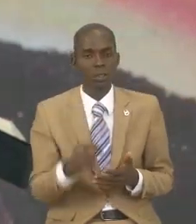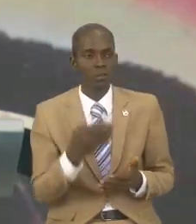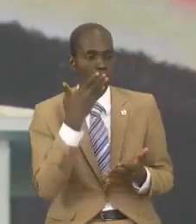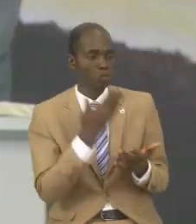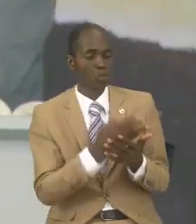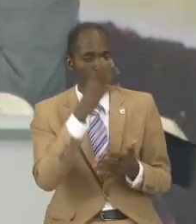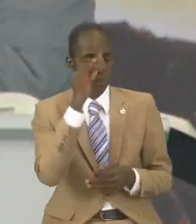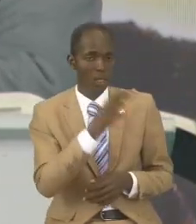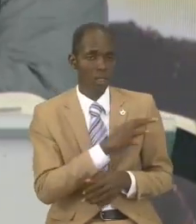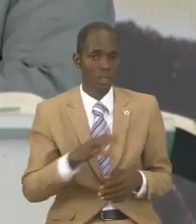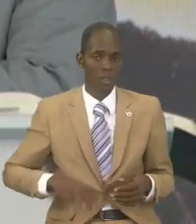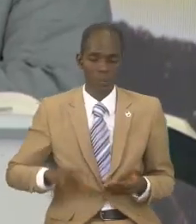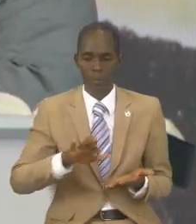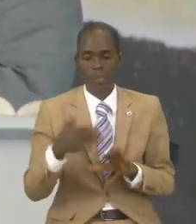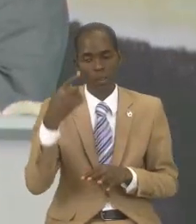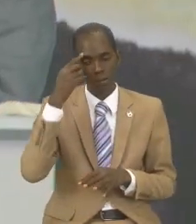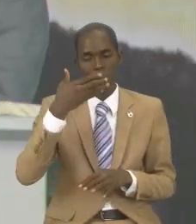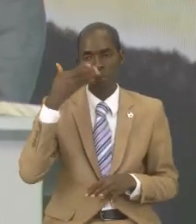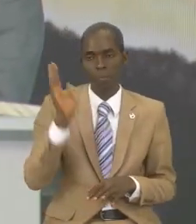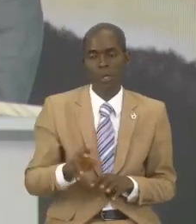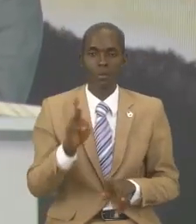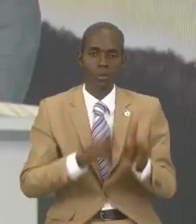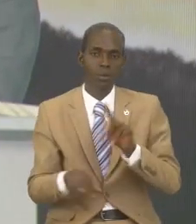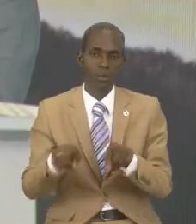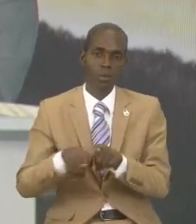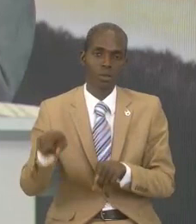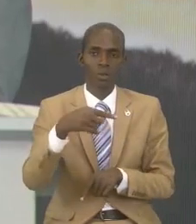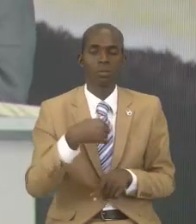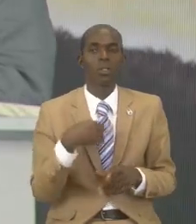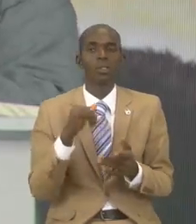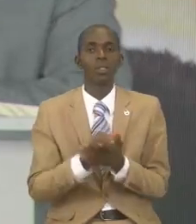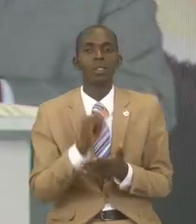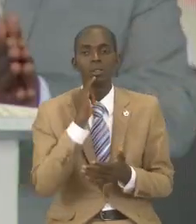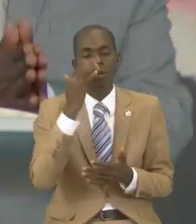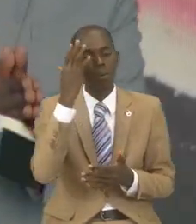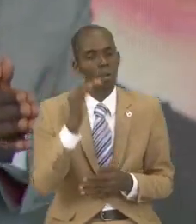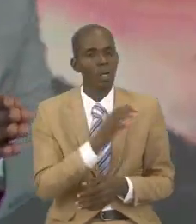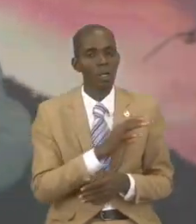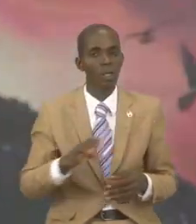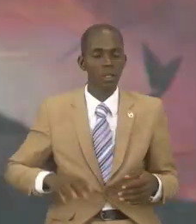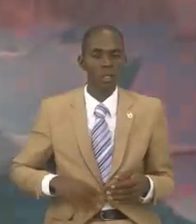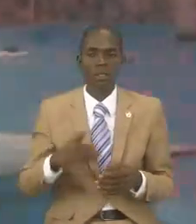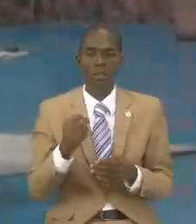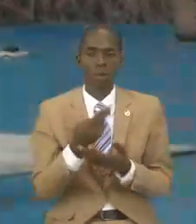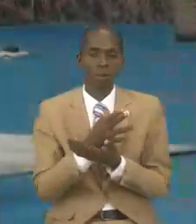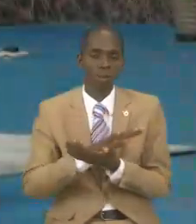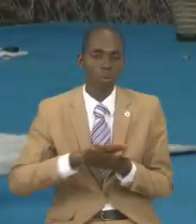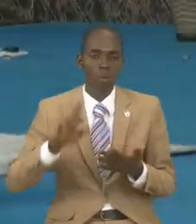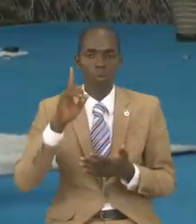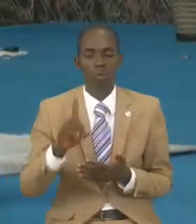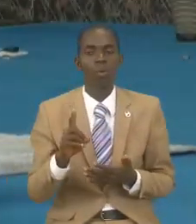That Christ, sinless, holy, and righteous, was crucified